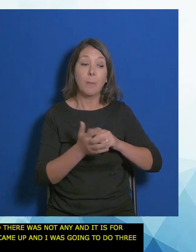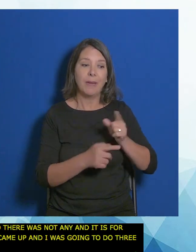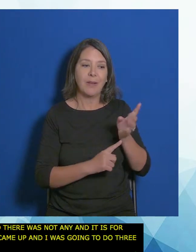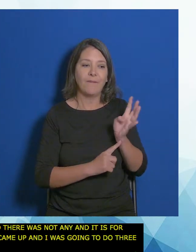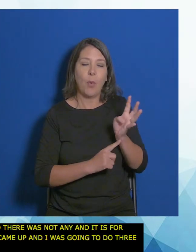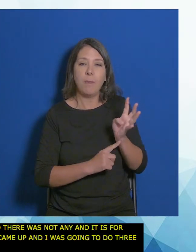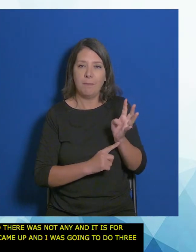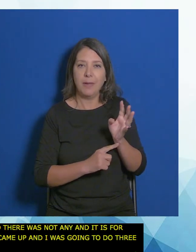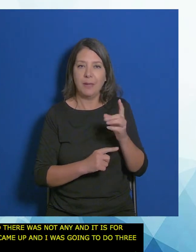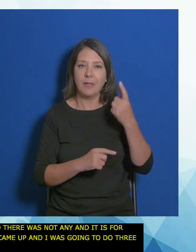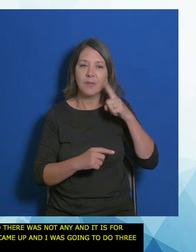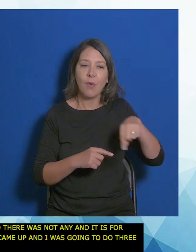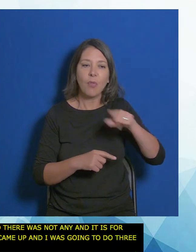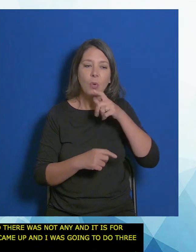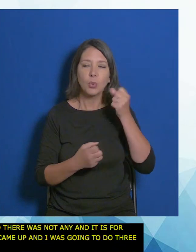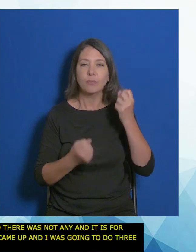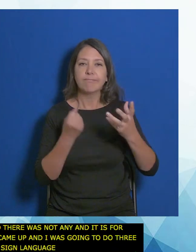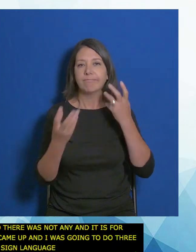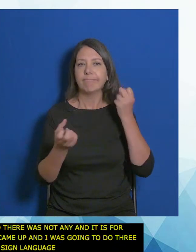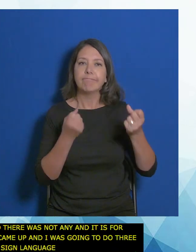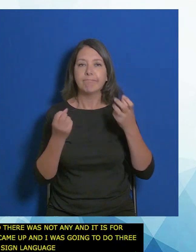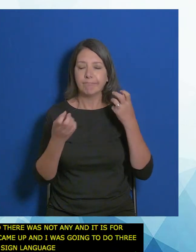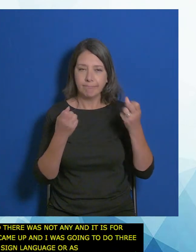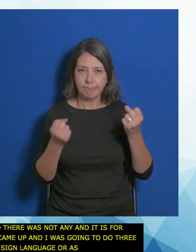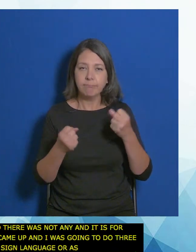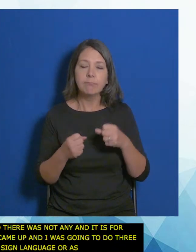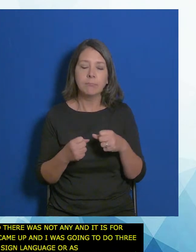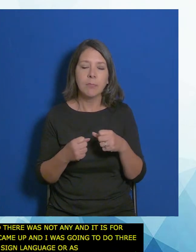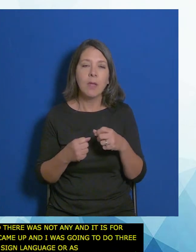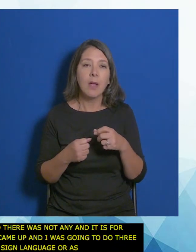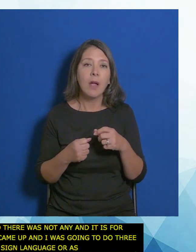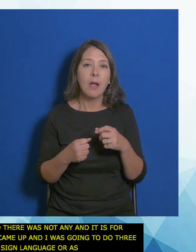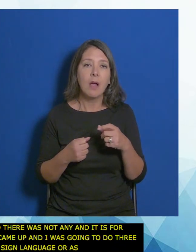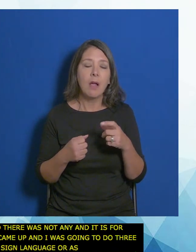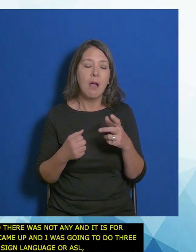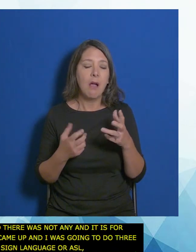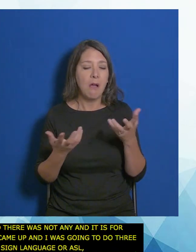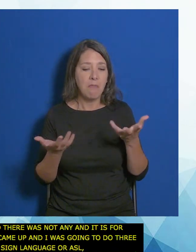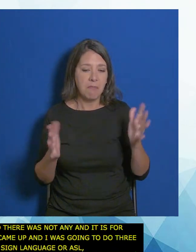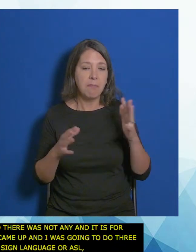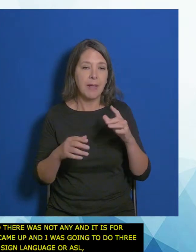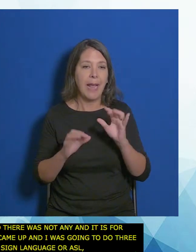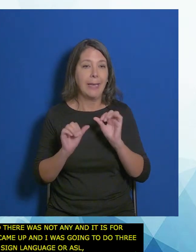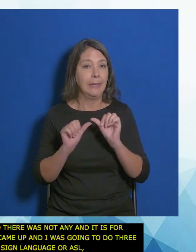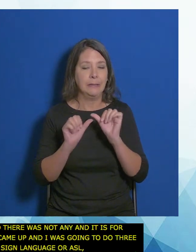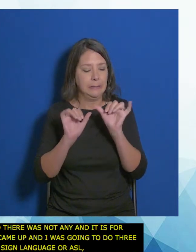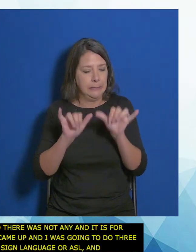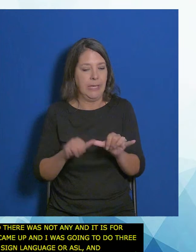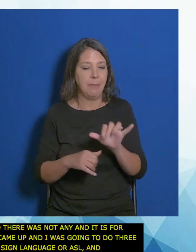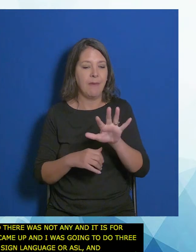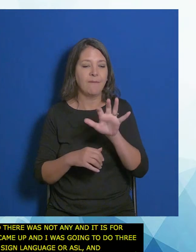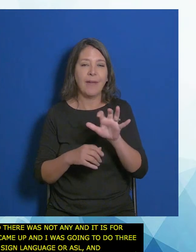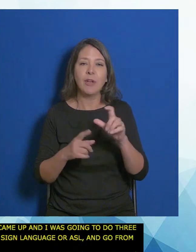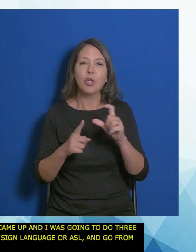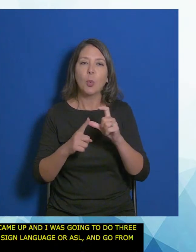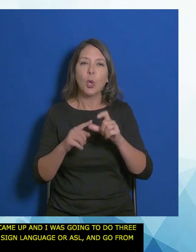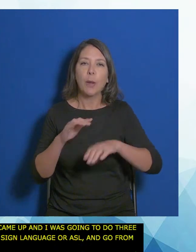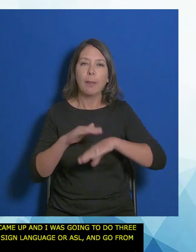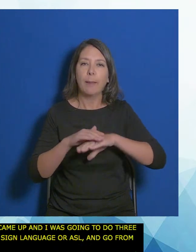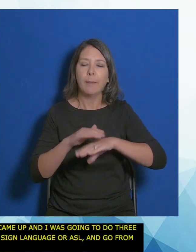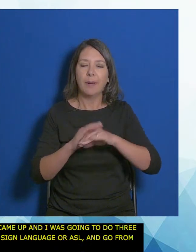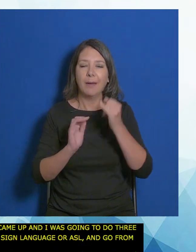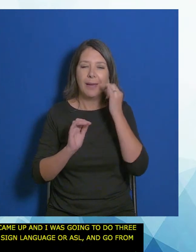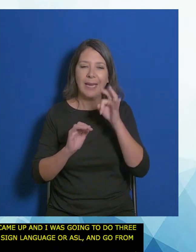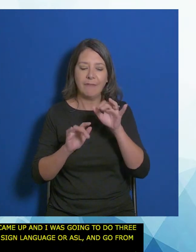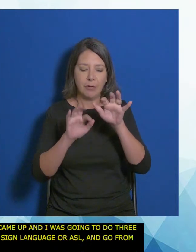or ASL, and go from there, and then keep the 500-word limit for things that are emailed in.